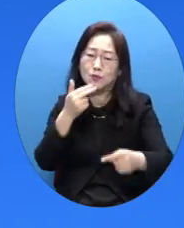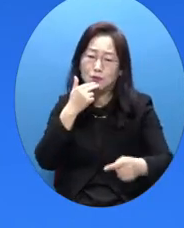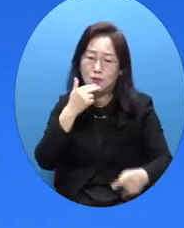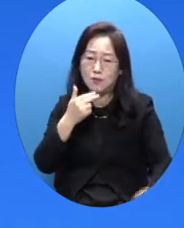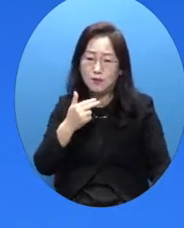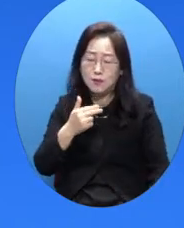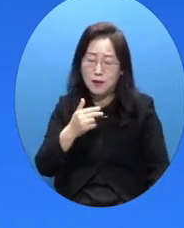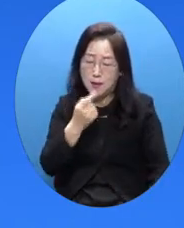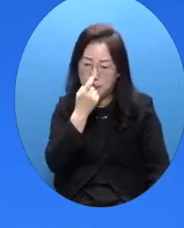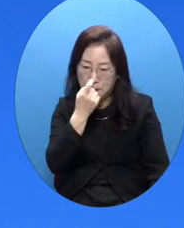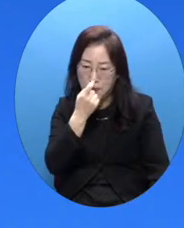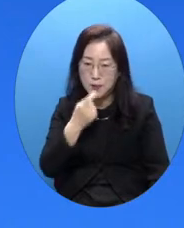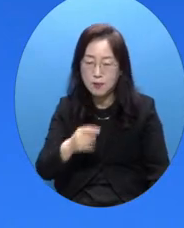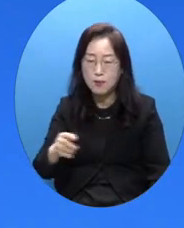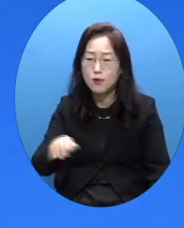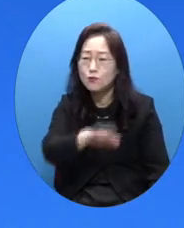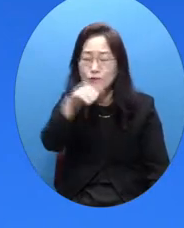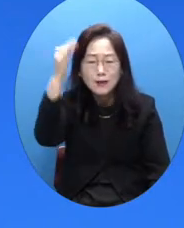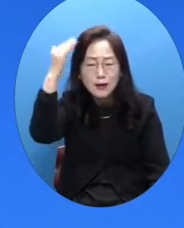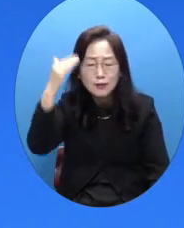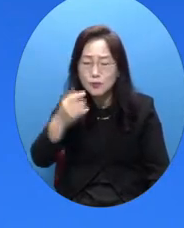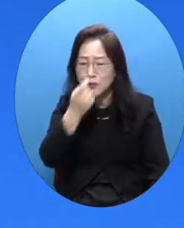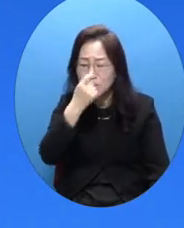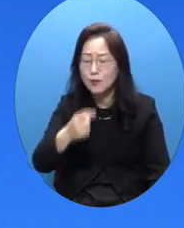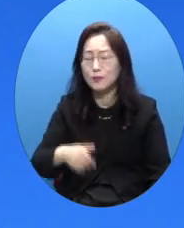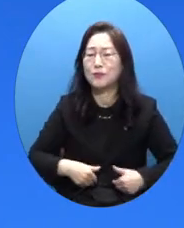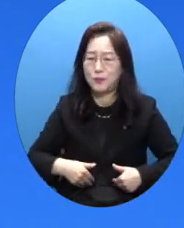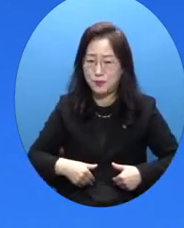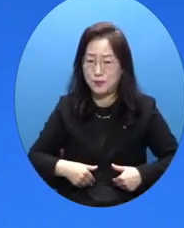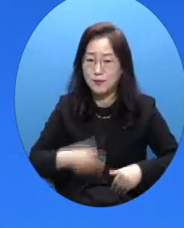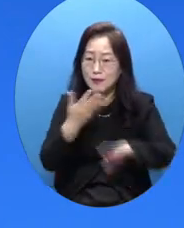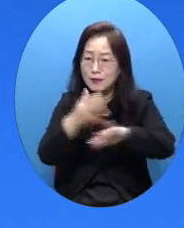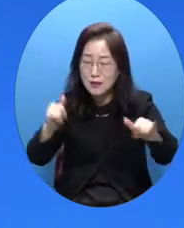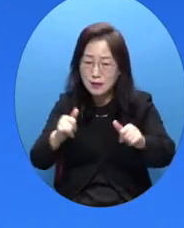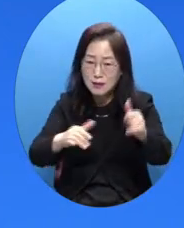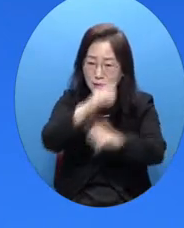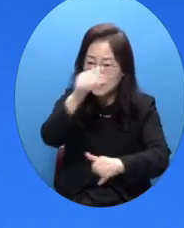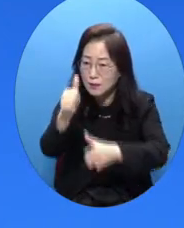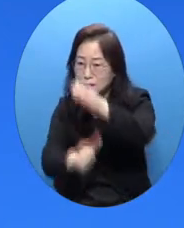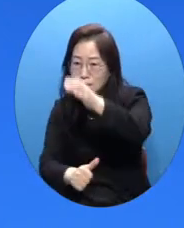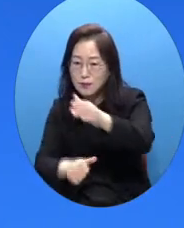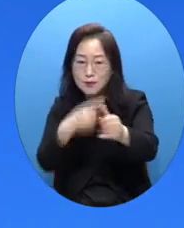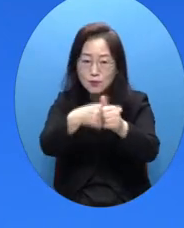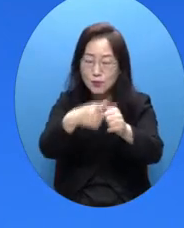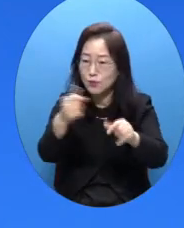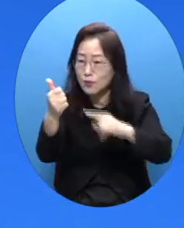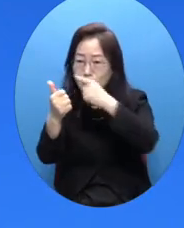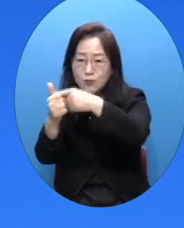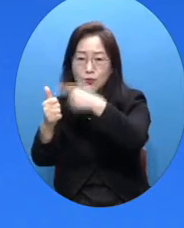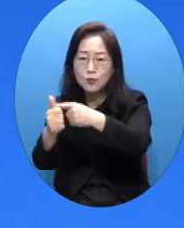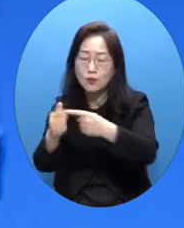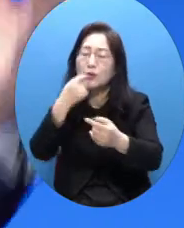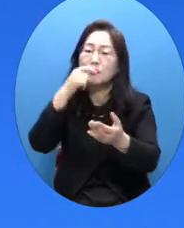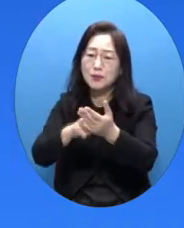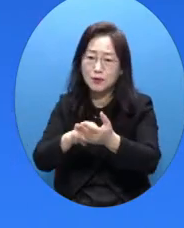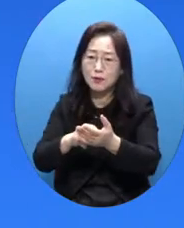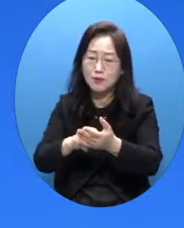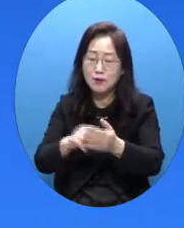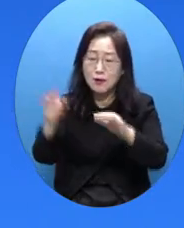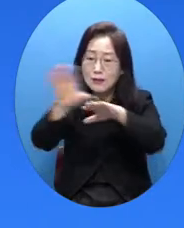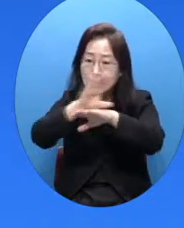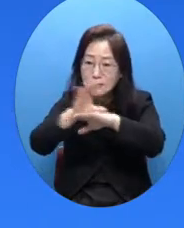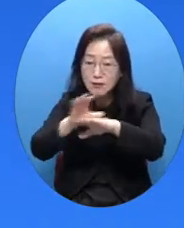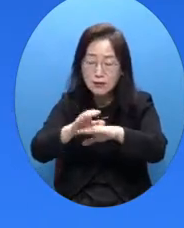and the Jews are trained and educated not to criticize and slander others